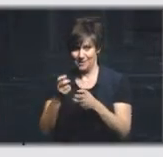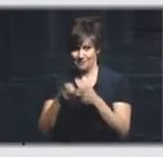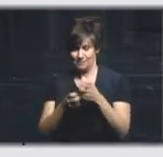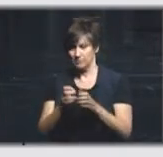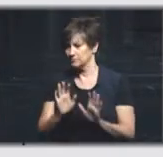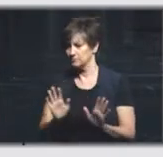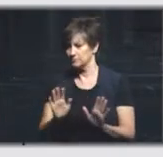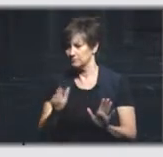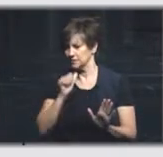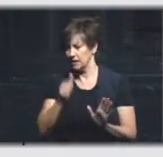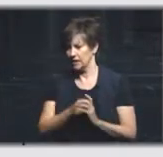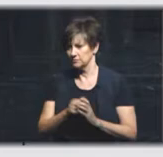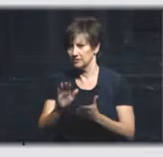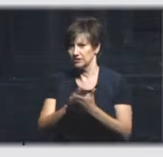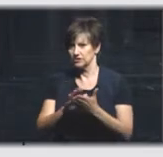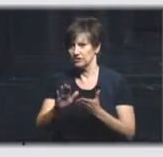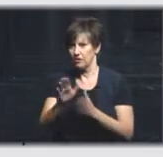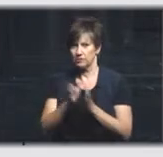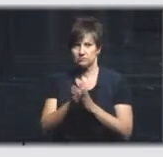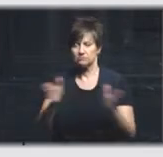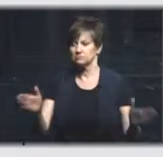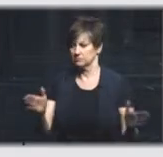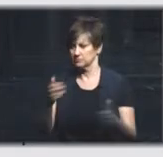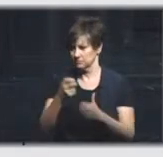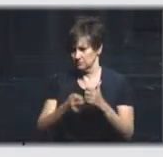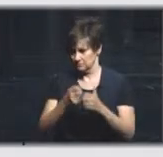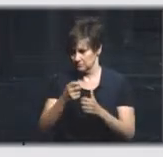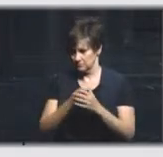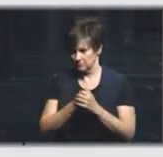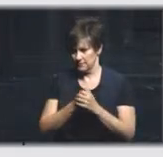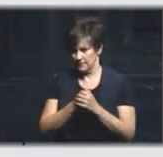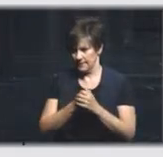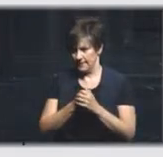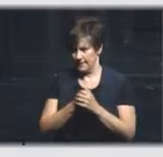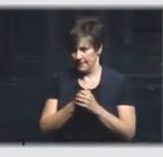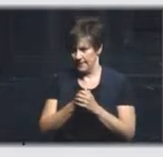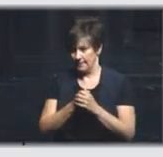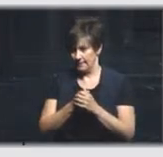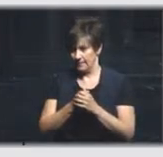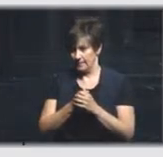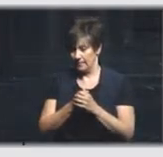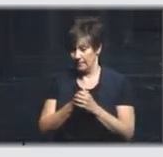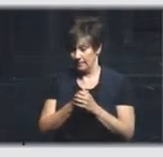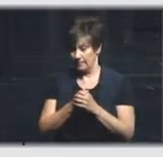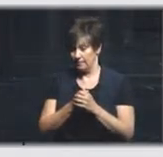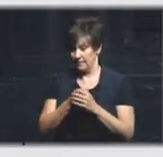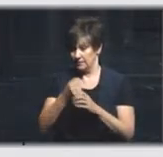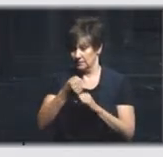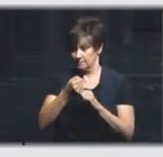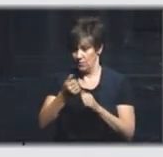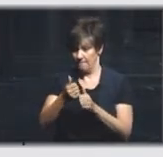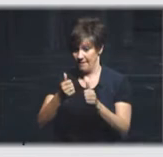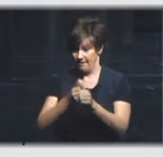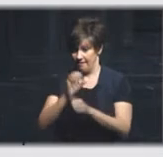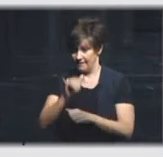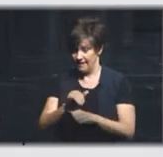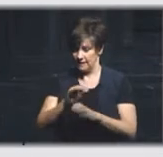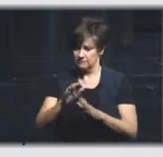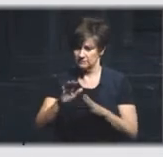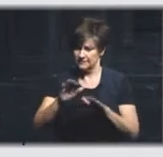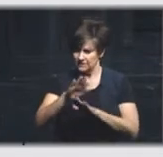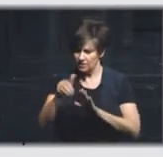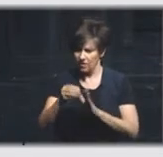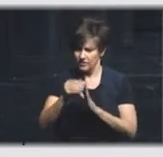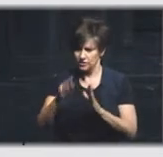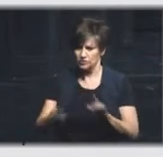is not. It is a college-wide issue. The big driver behind math pathways is getting all of our students into the